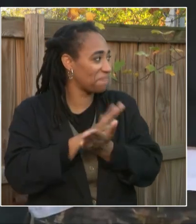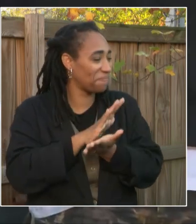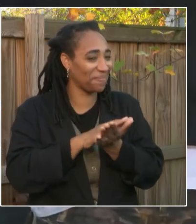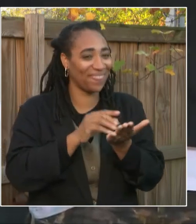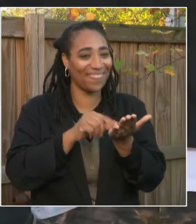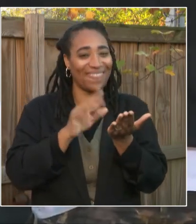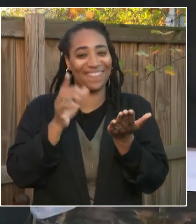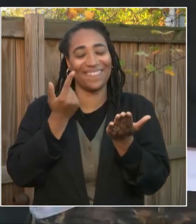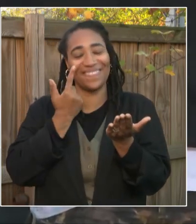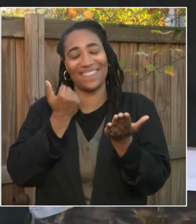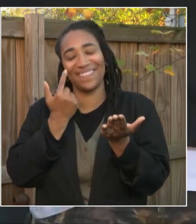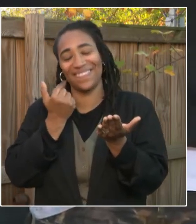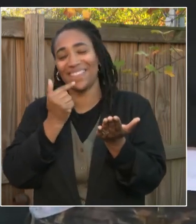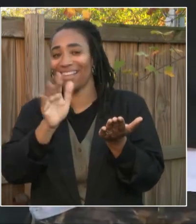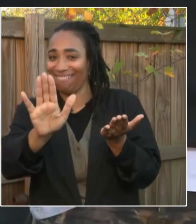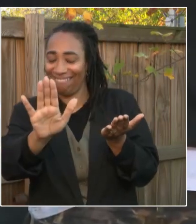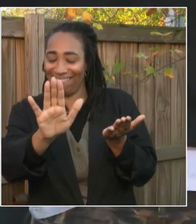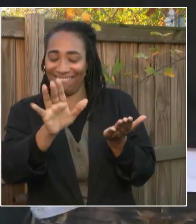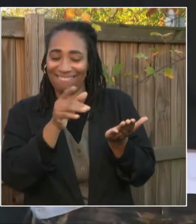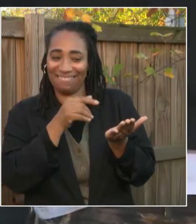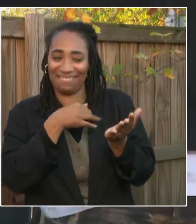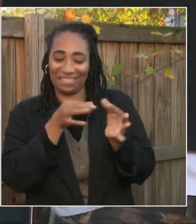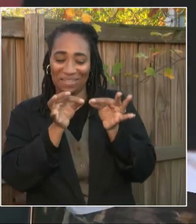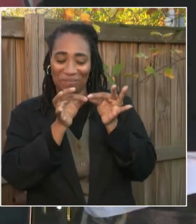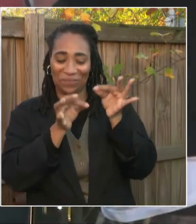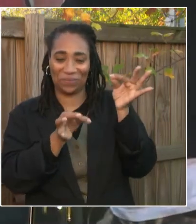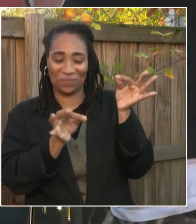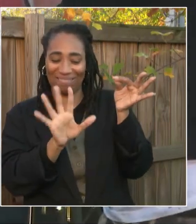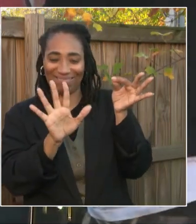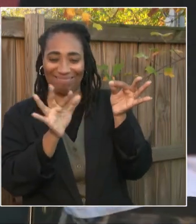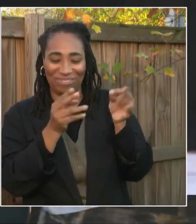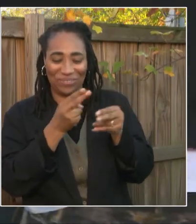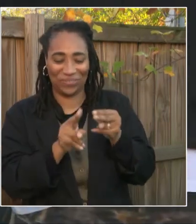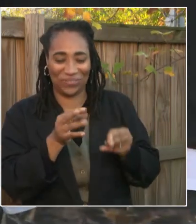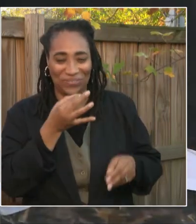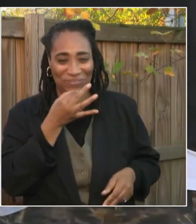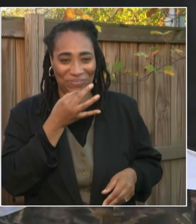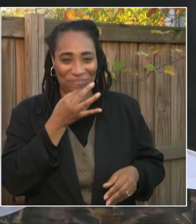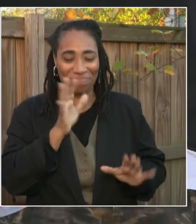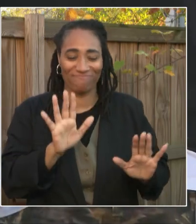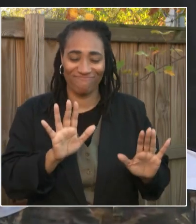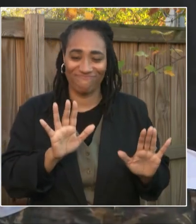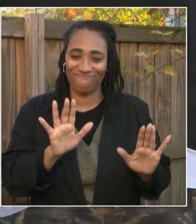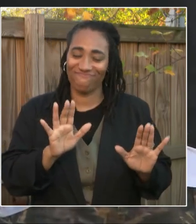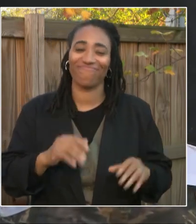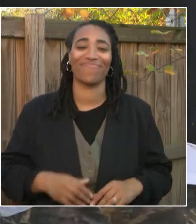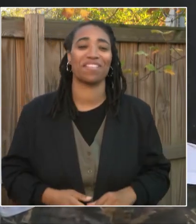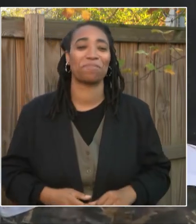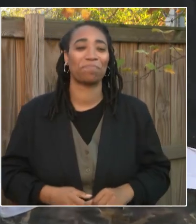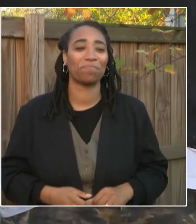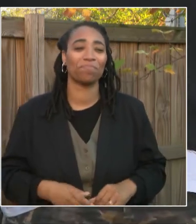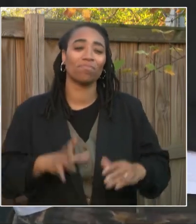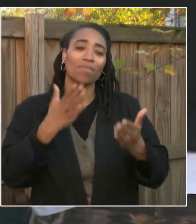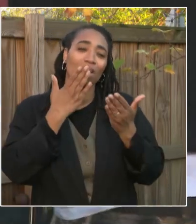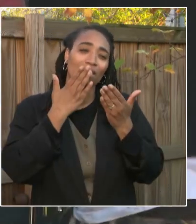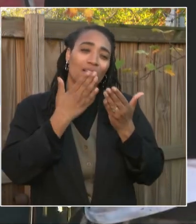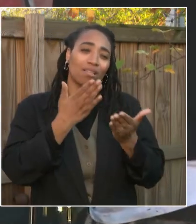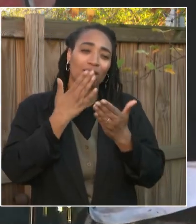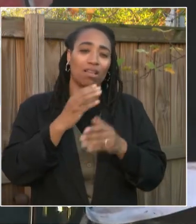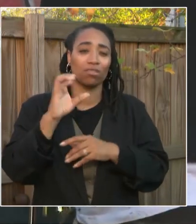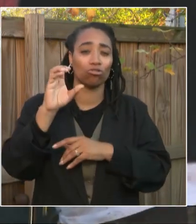But I'm gonna cut it short. But I wanna thank the Chuck Brown family.